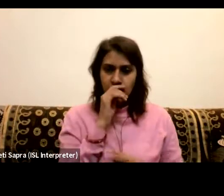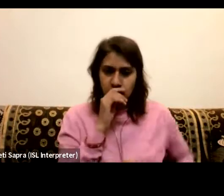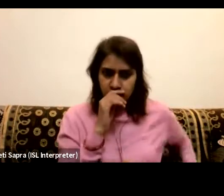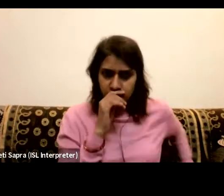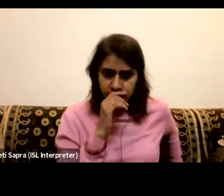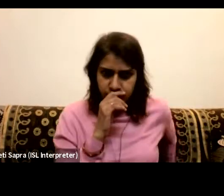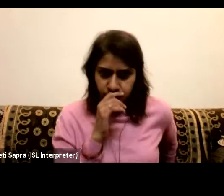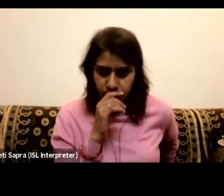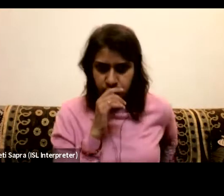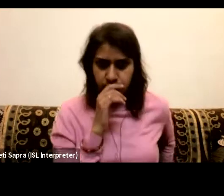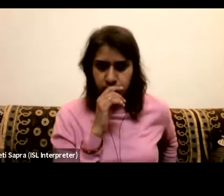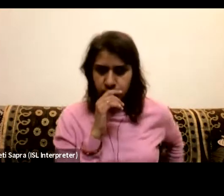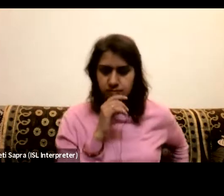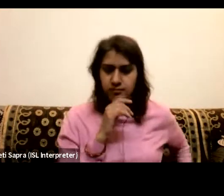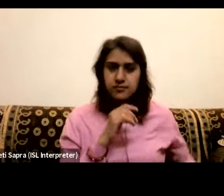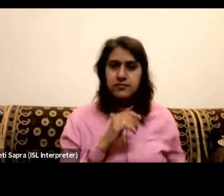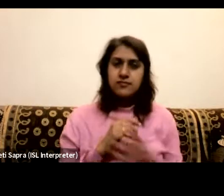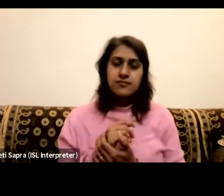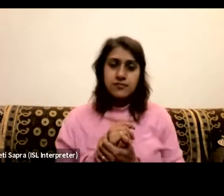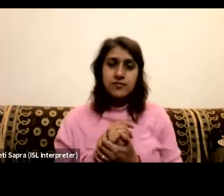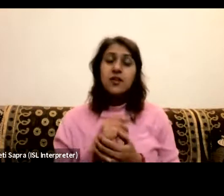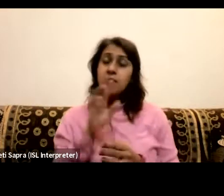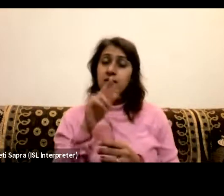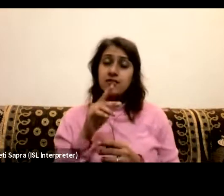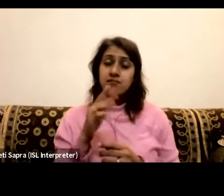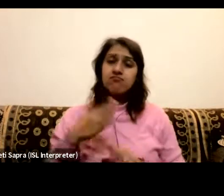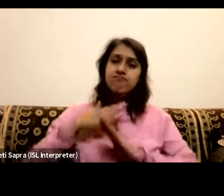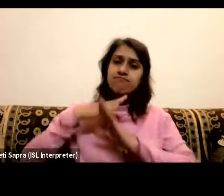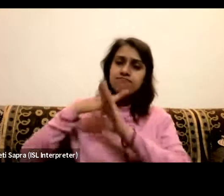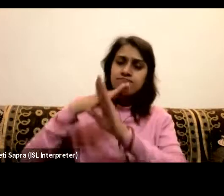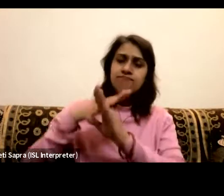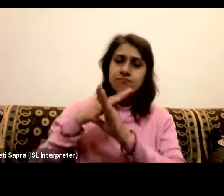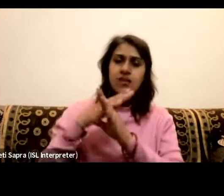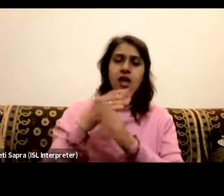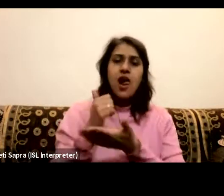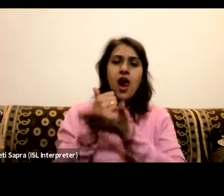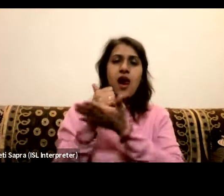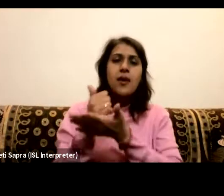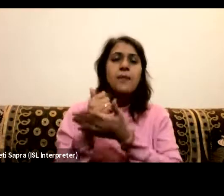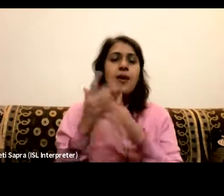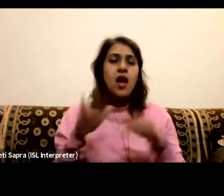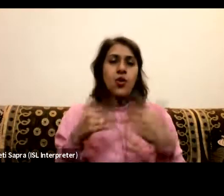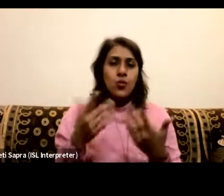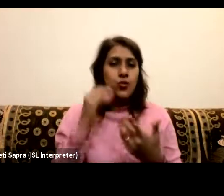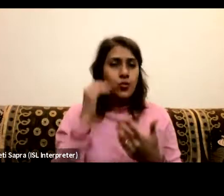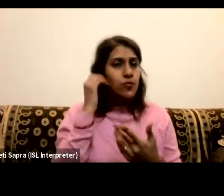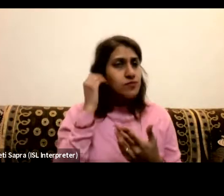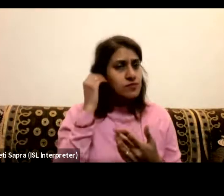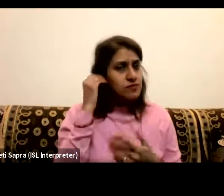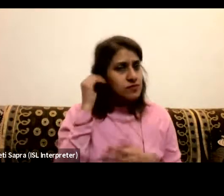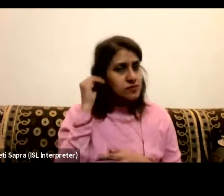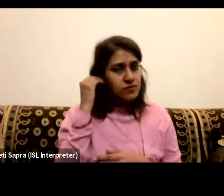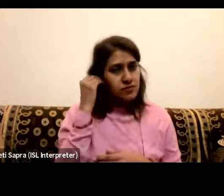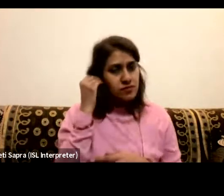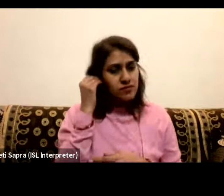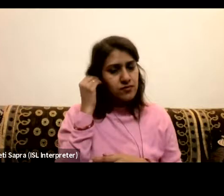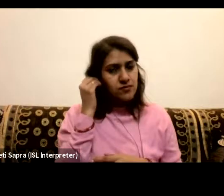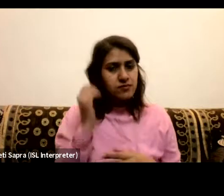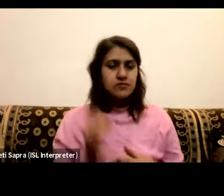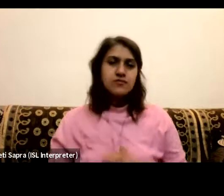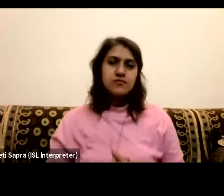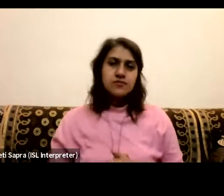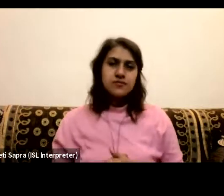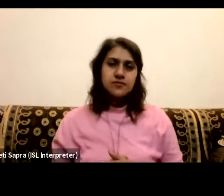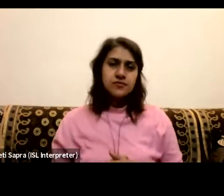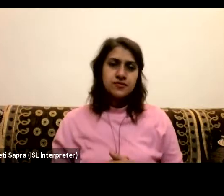building back better, to me, I think, as to end what I'm trying to say here is, we need